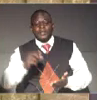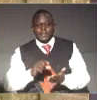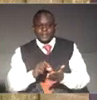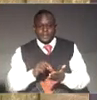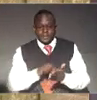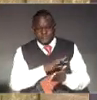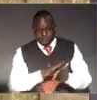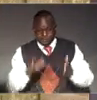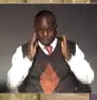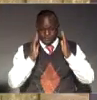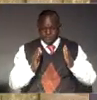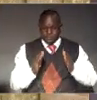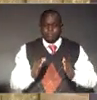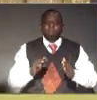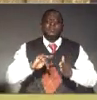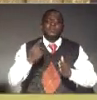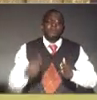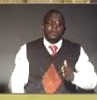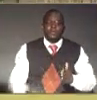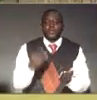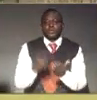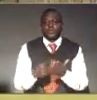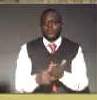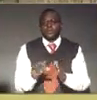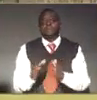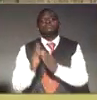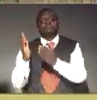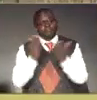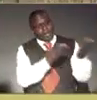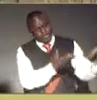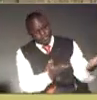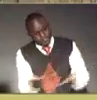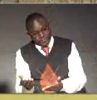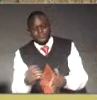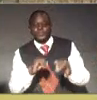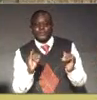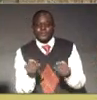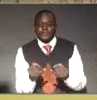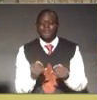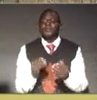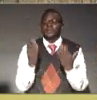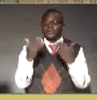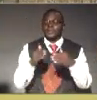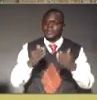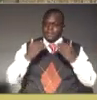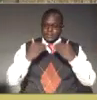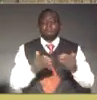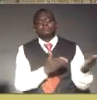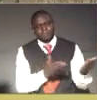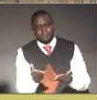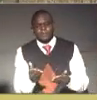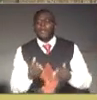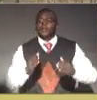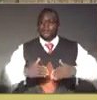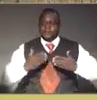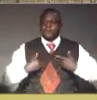very day and what it means to Ugandans. Sir, good evening and welcome to News Tonight. Good evening. Thank you so much for coming here. Glad to